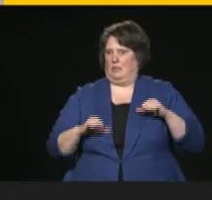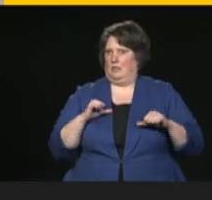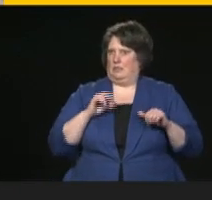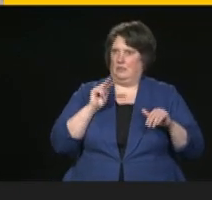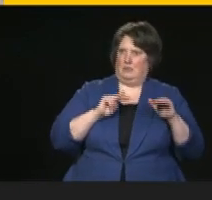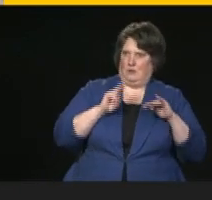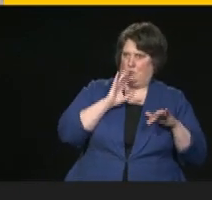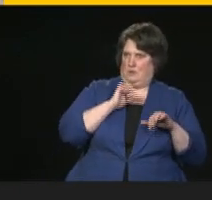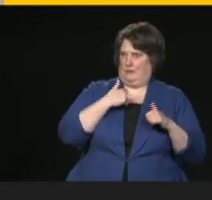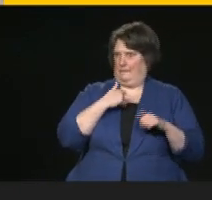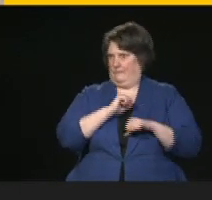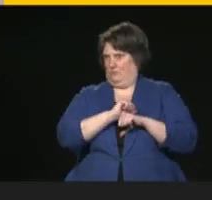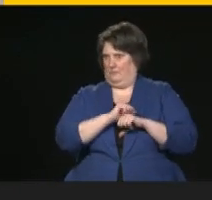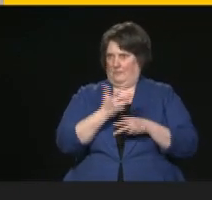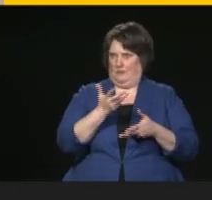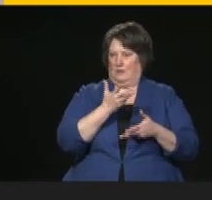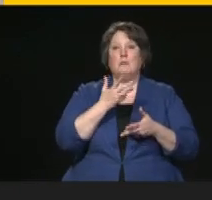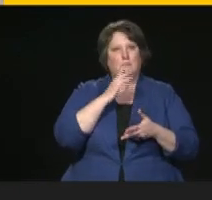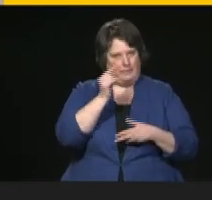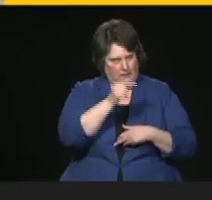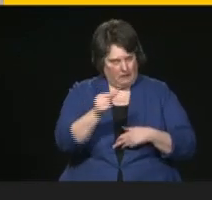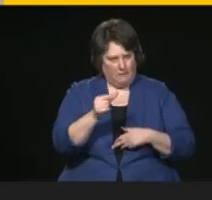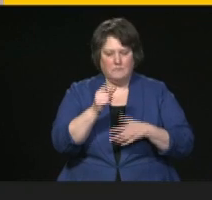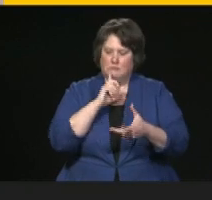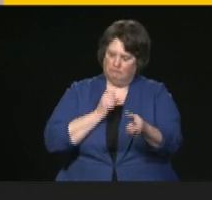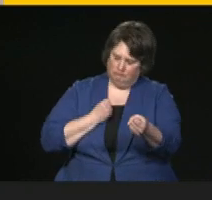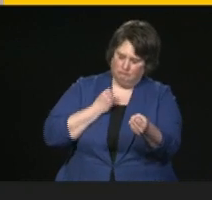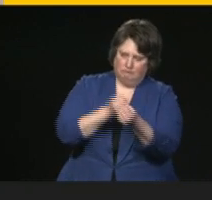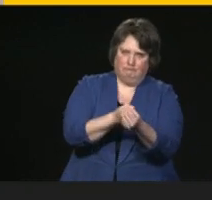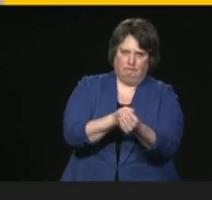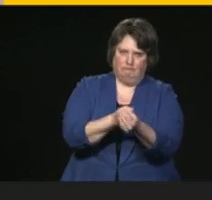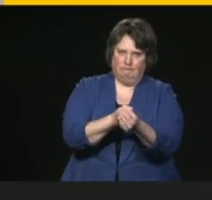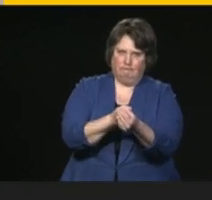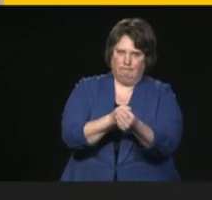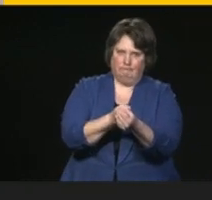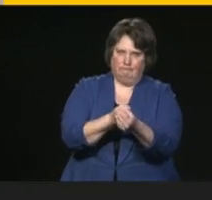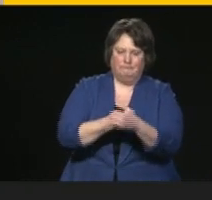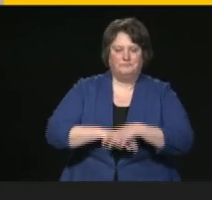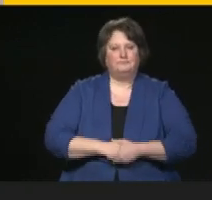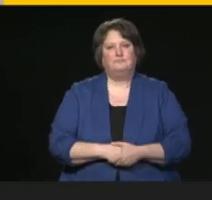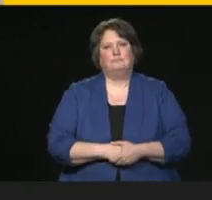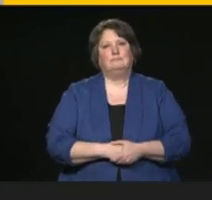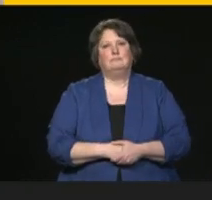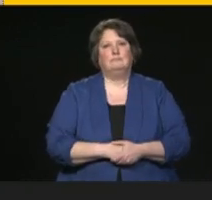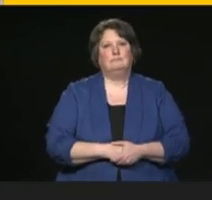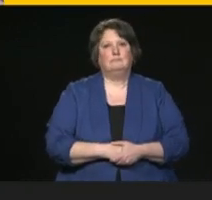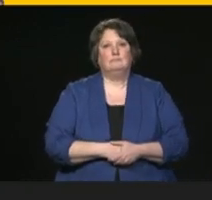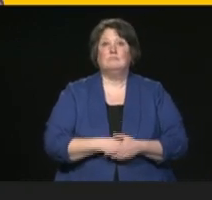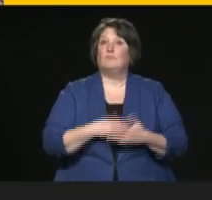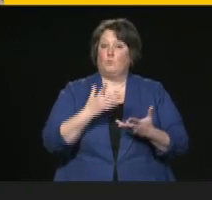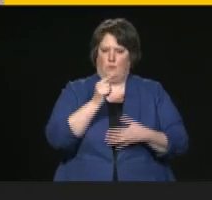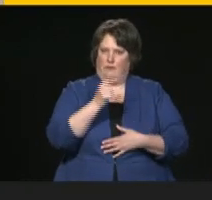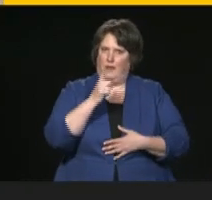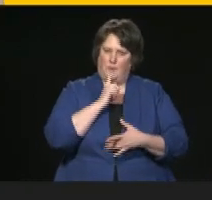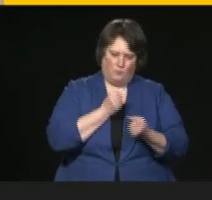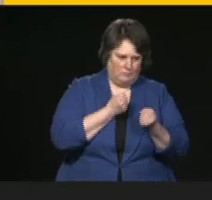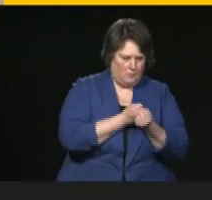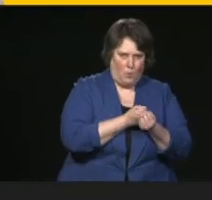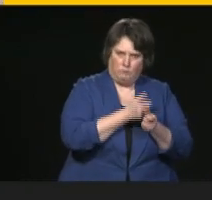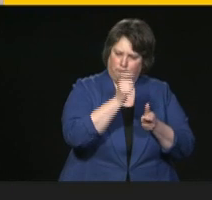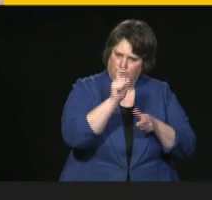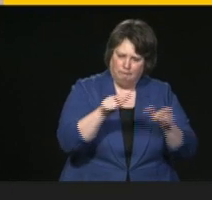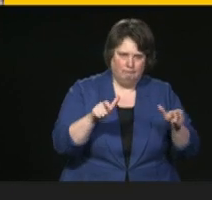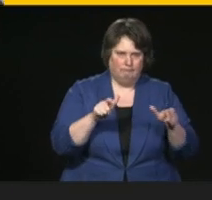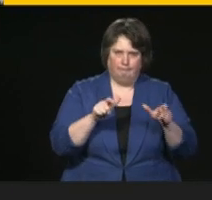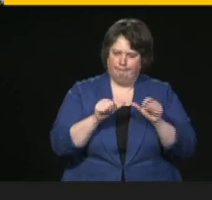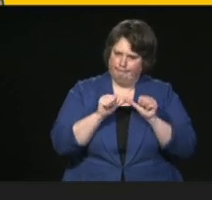will be backing you up all the way. We'll be here to support Canadians every step of the way. Thank you very much. Now, I'm